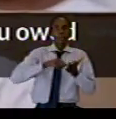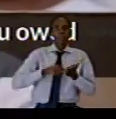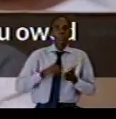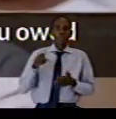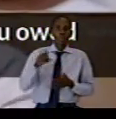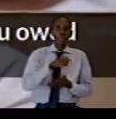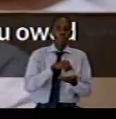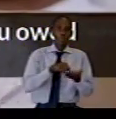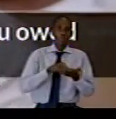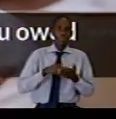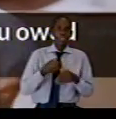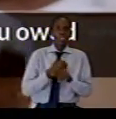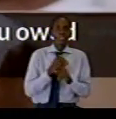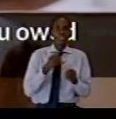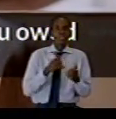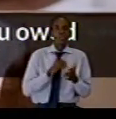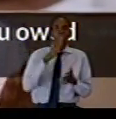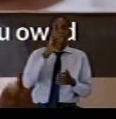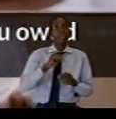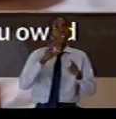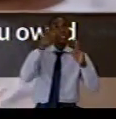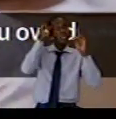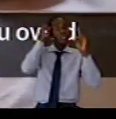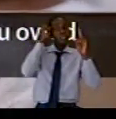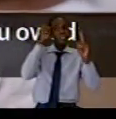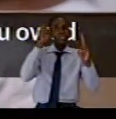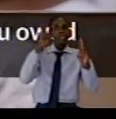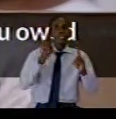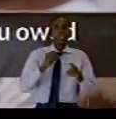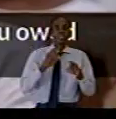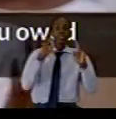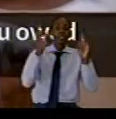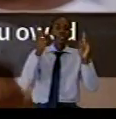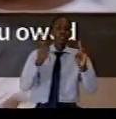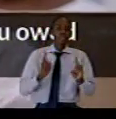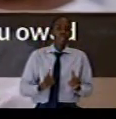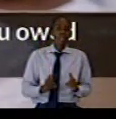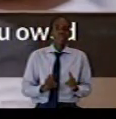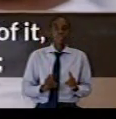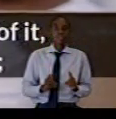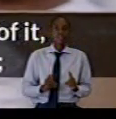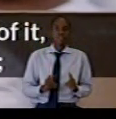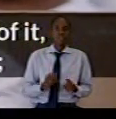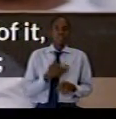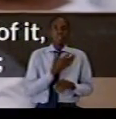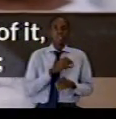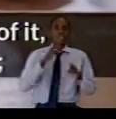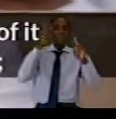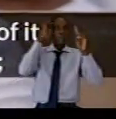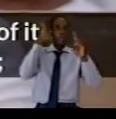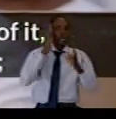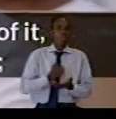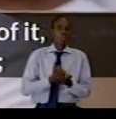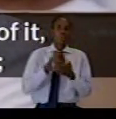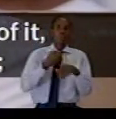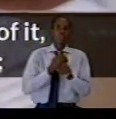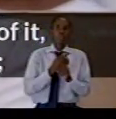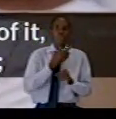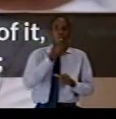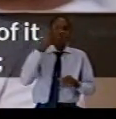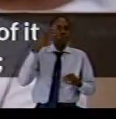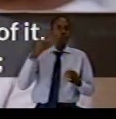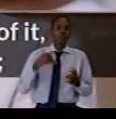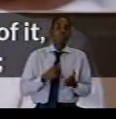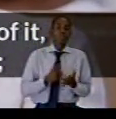steps you ordained it by. He's the sign, and he will help you make the